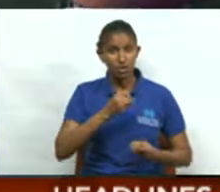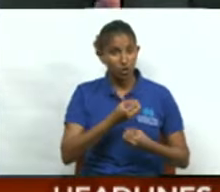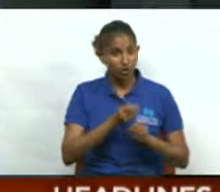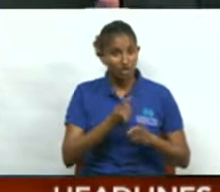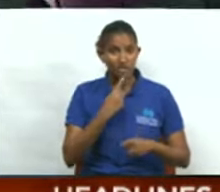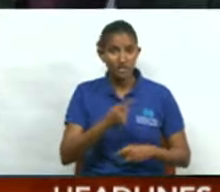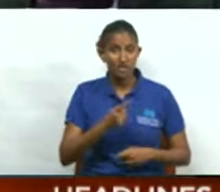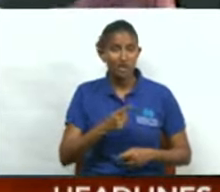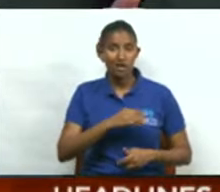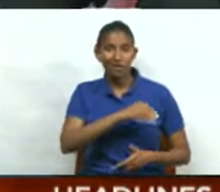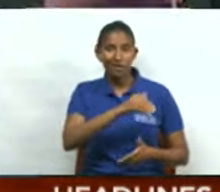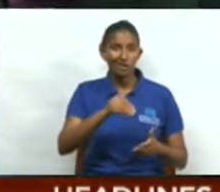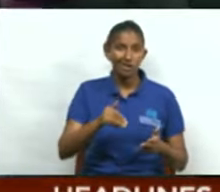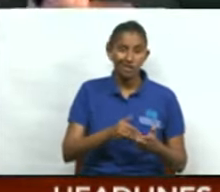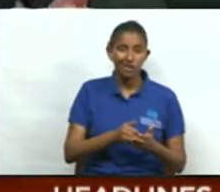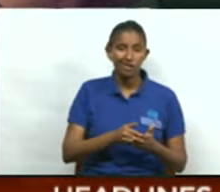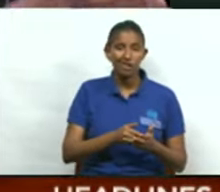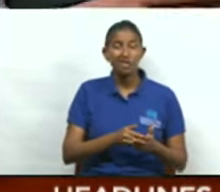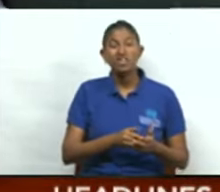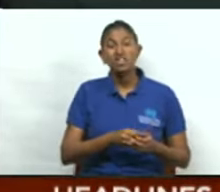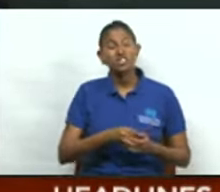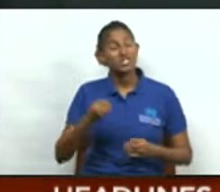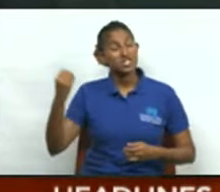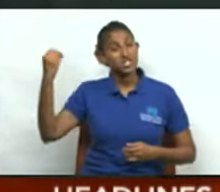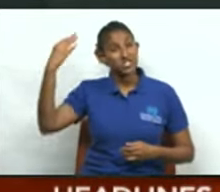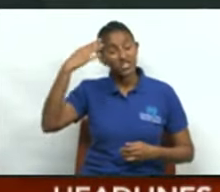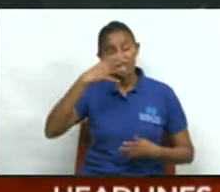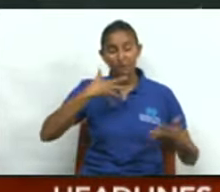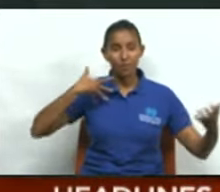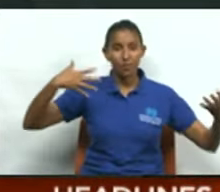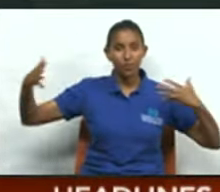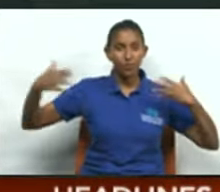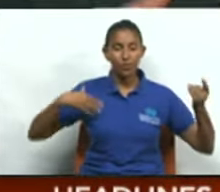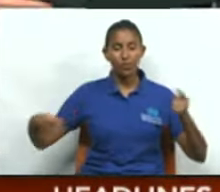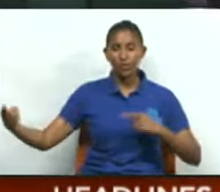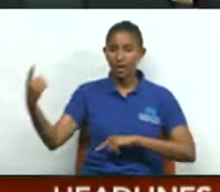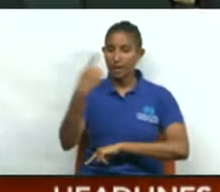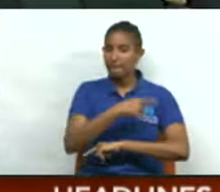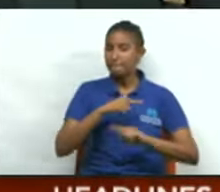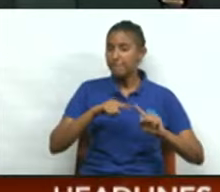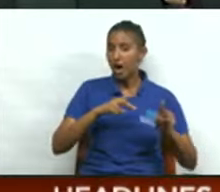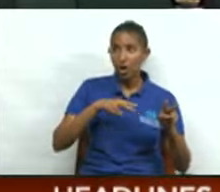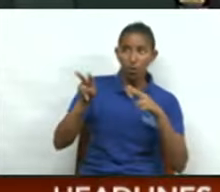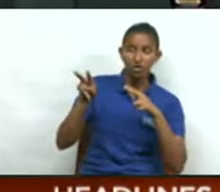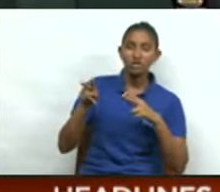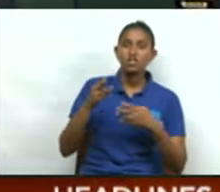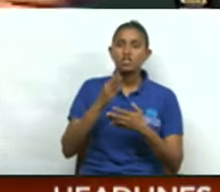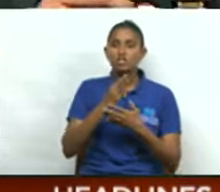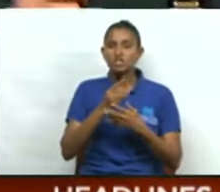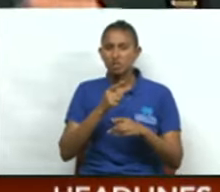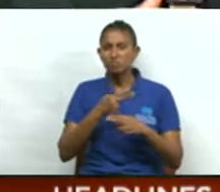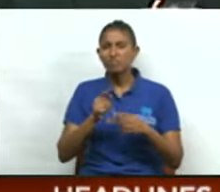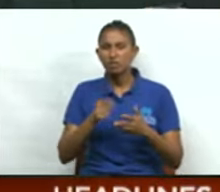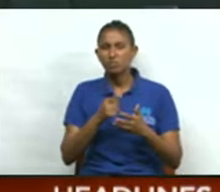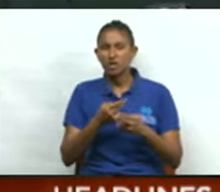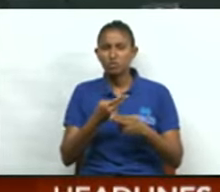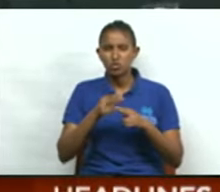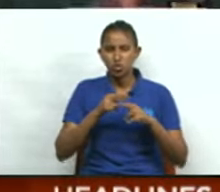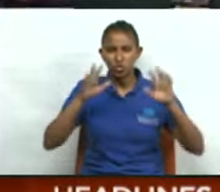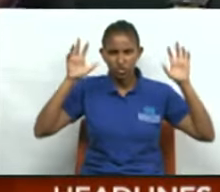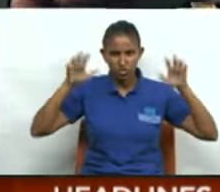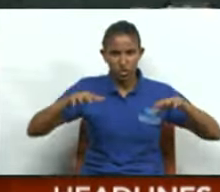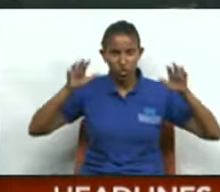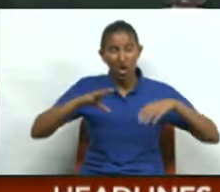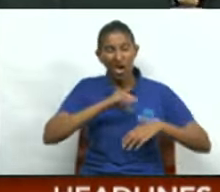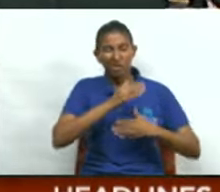another predominantly sunny and breezy day, but you can look out for some partly cloudy periods with few showers in some areas. Now, I know